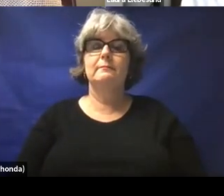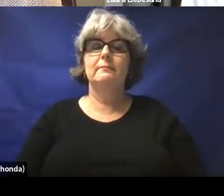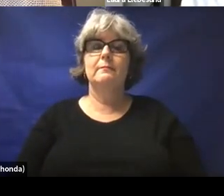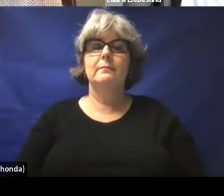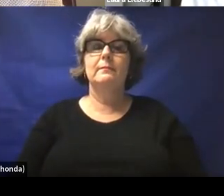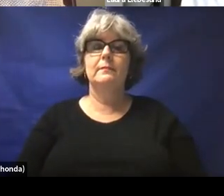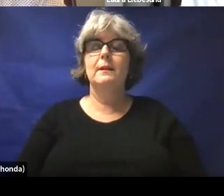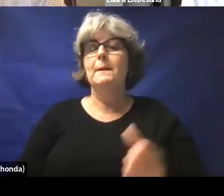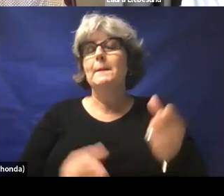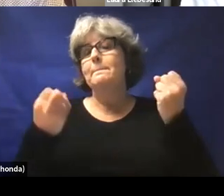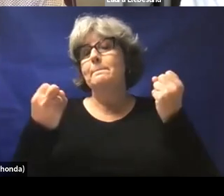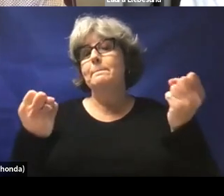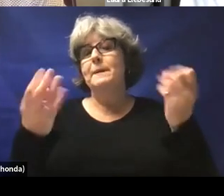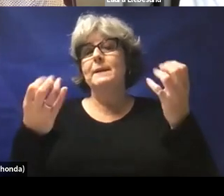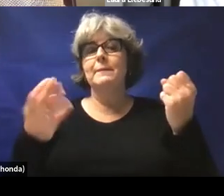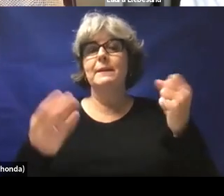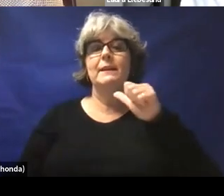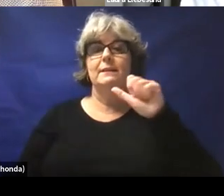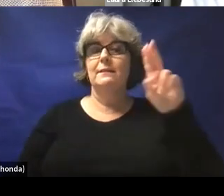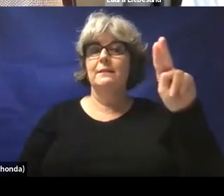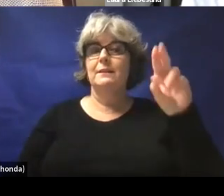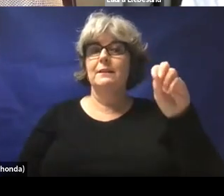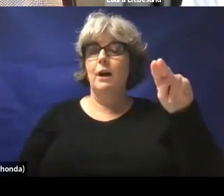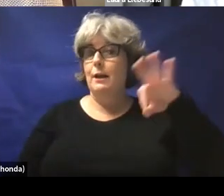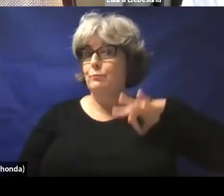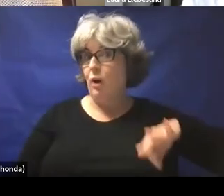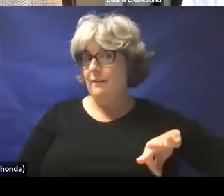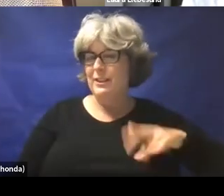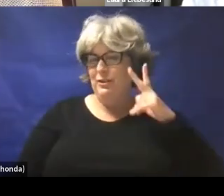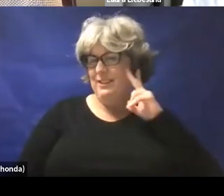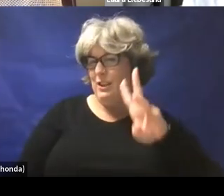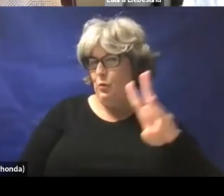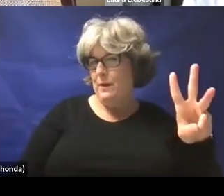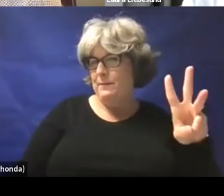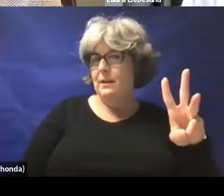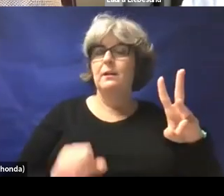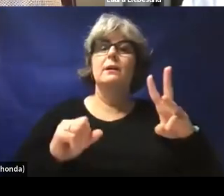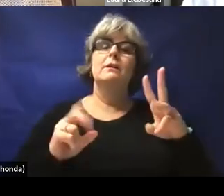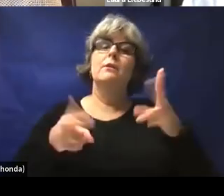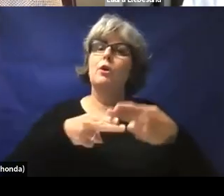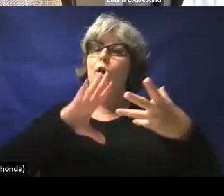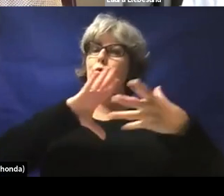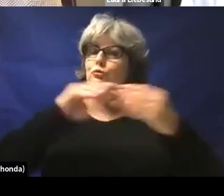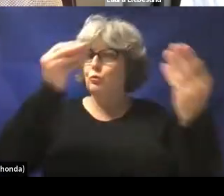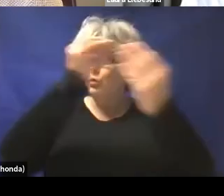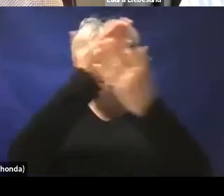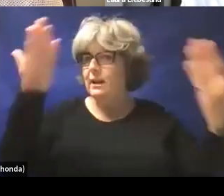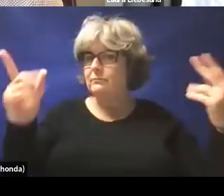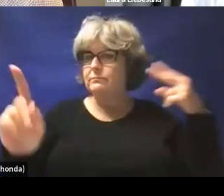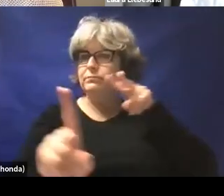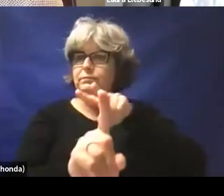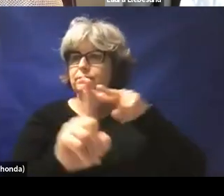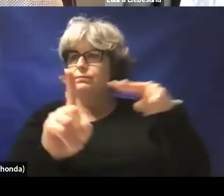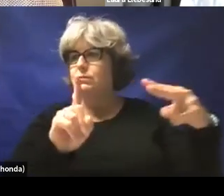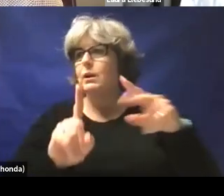of nonprofits, and you've seen a lot of the websites for these nonprofits in the chat that are doing this storytelling from the perspective of Black bartenders,